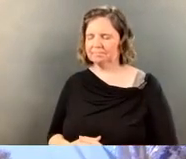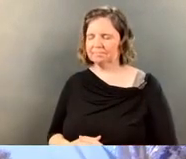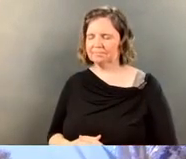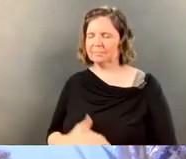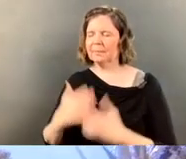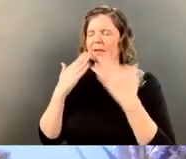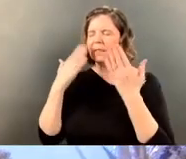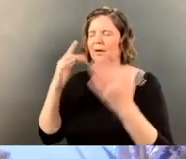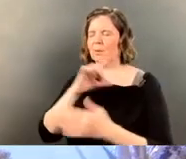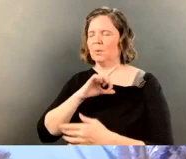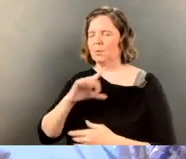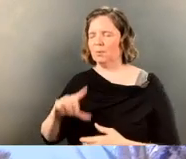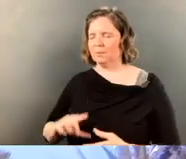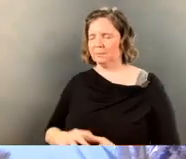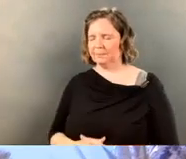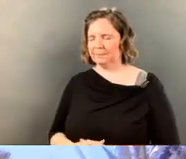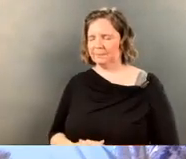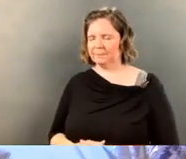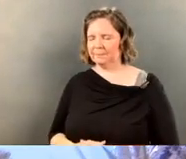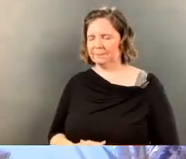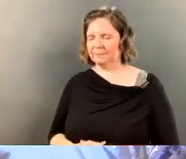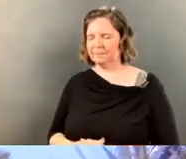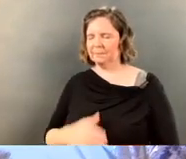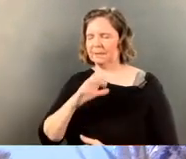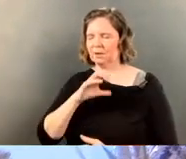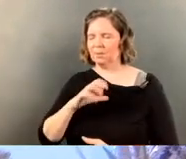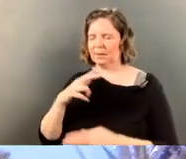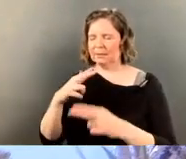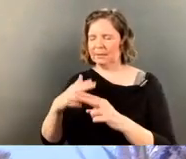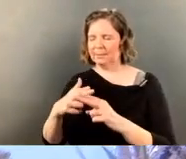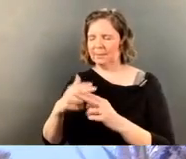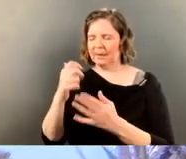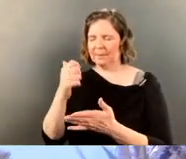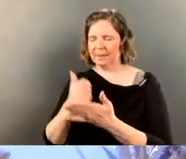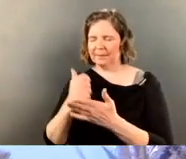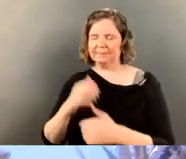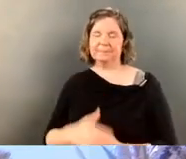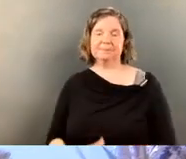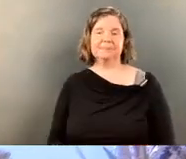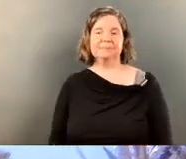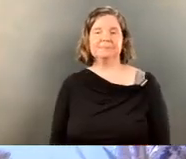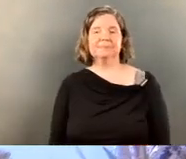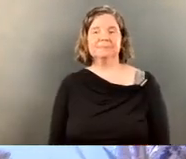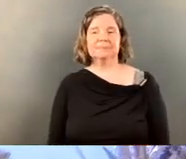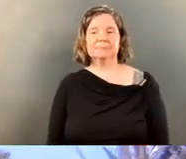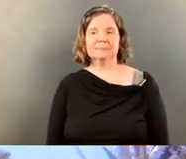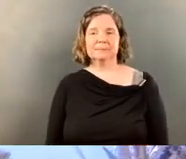Thank you, Lord. In Christ's name, amen.